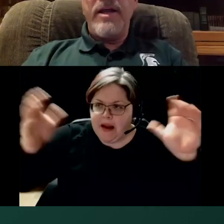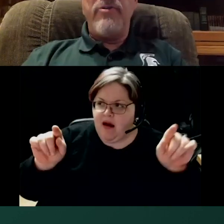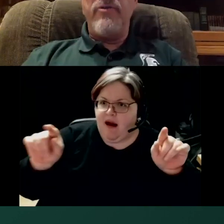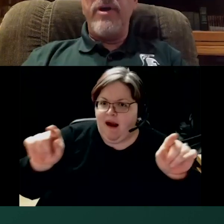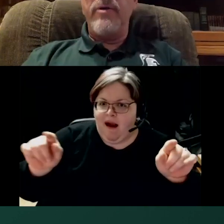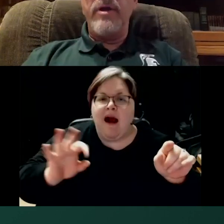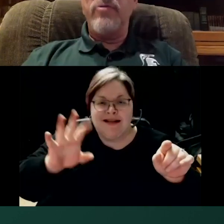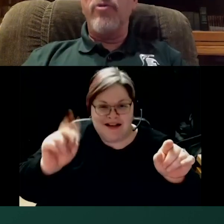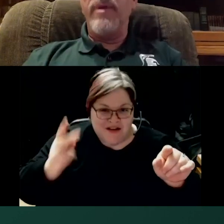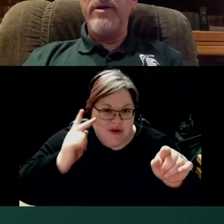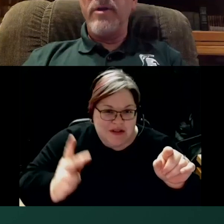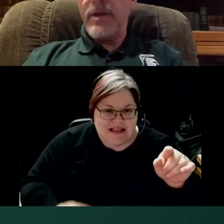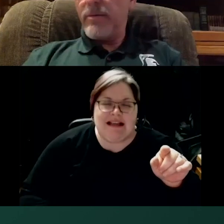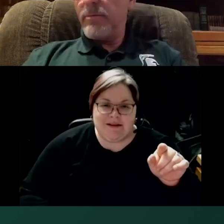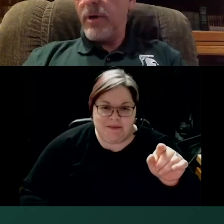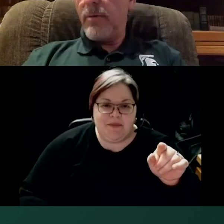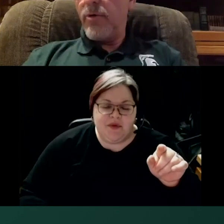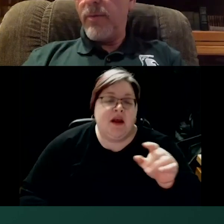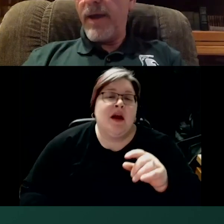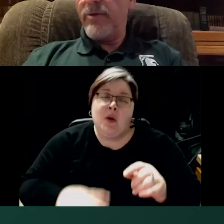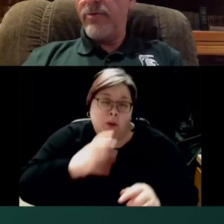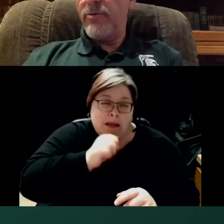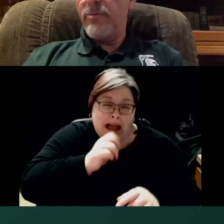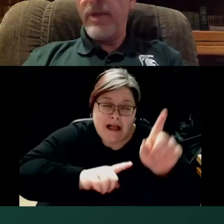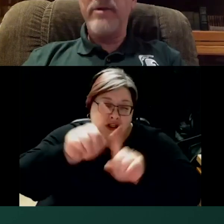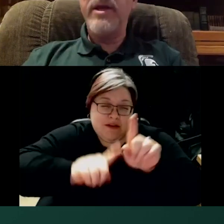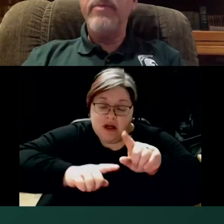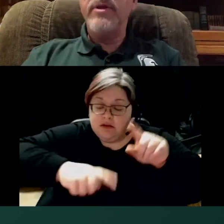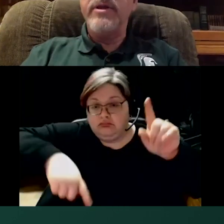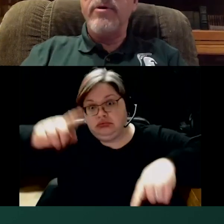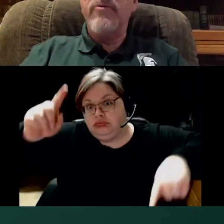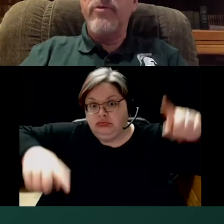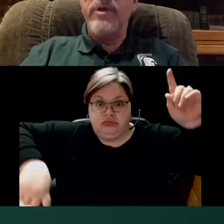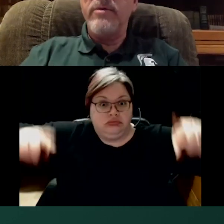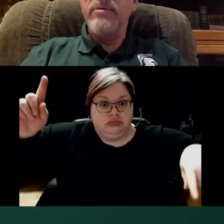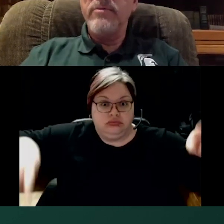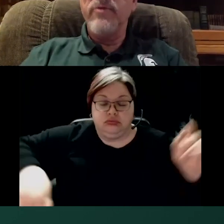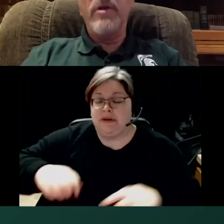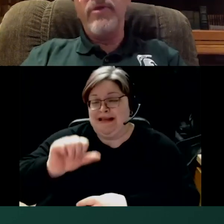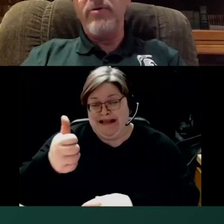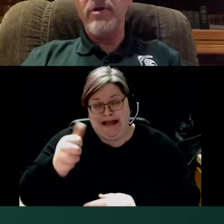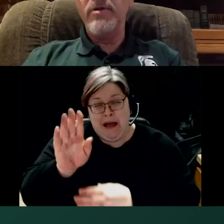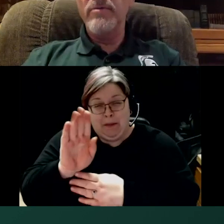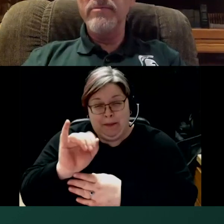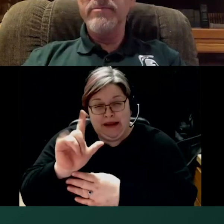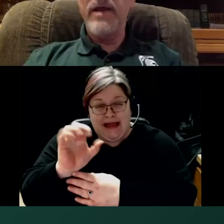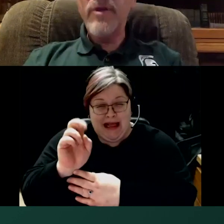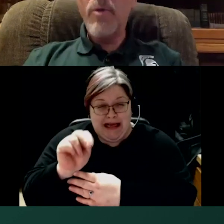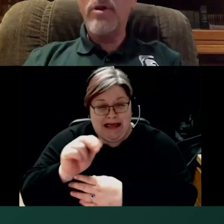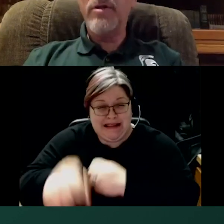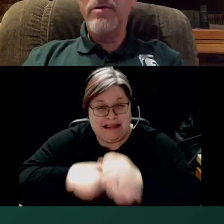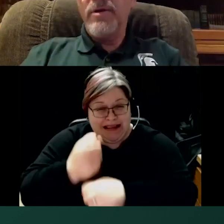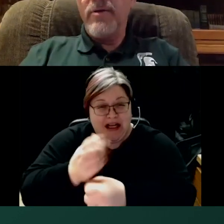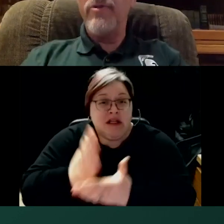stars' age varies tremendously, going back to beyond 10 billion years for some of the oldest and